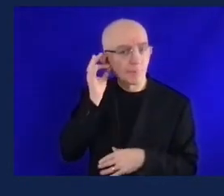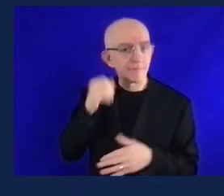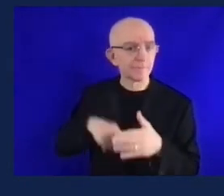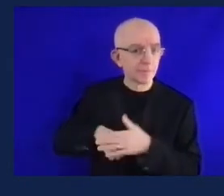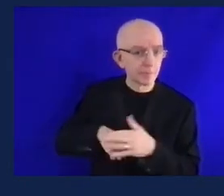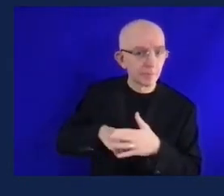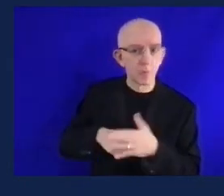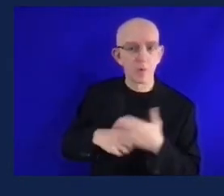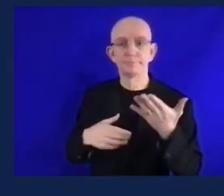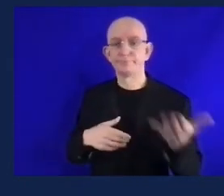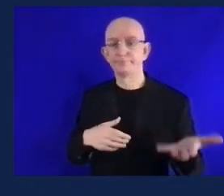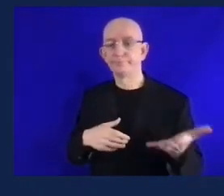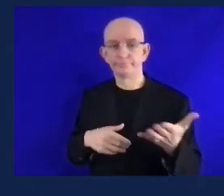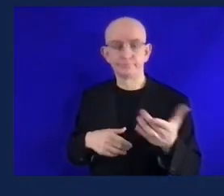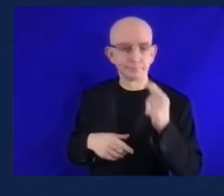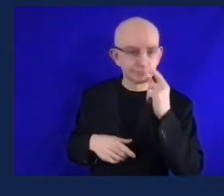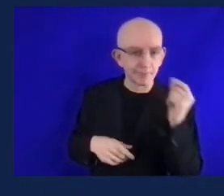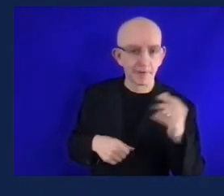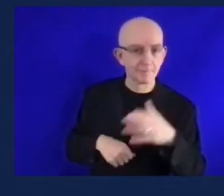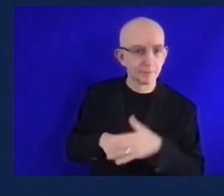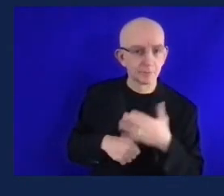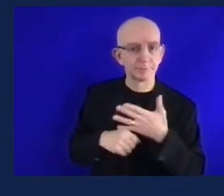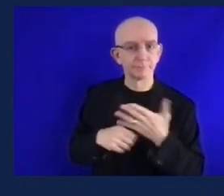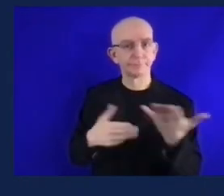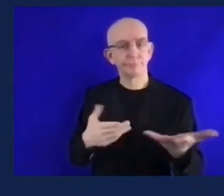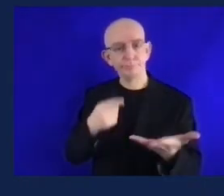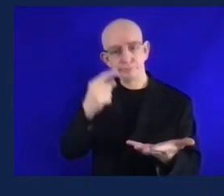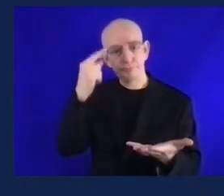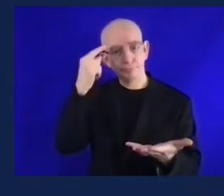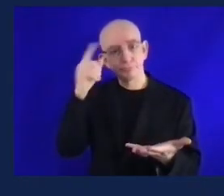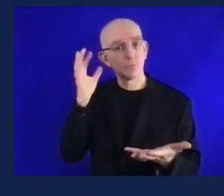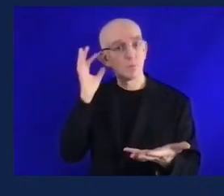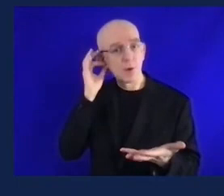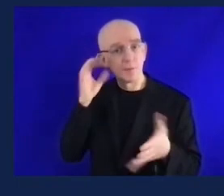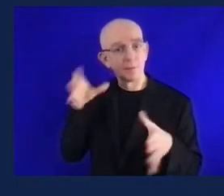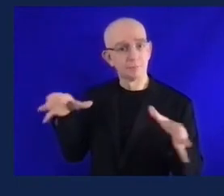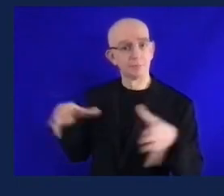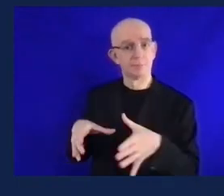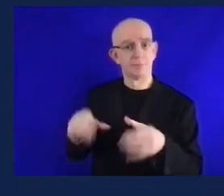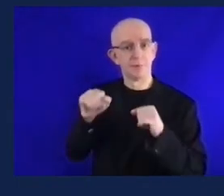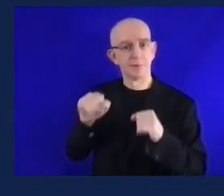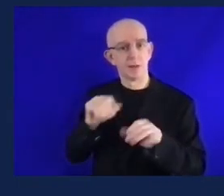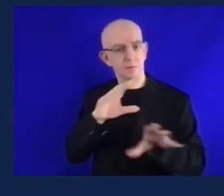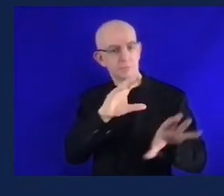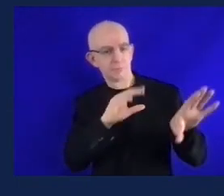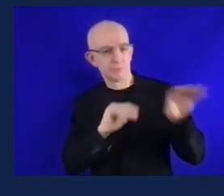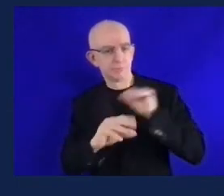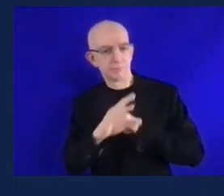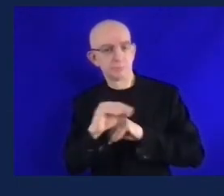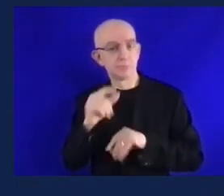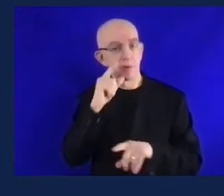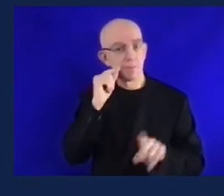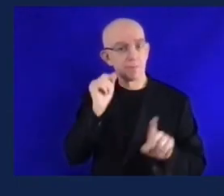Yo creo que ya por el hecho de que el fútbol masculino tenga muchos